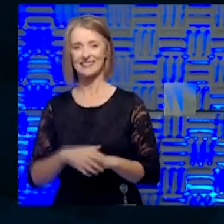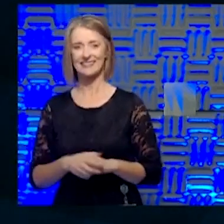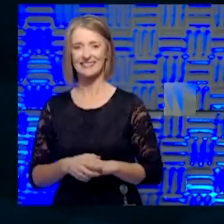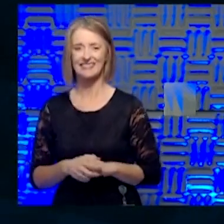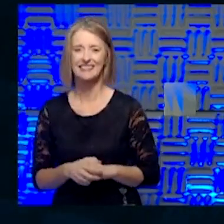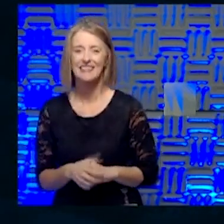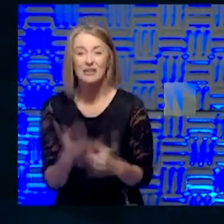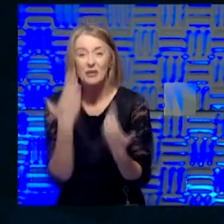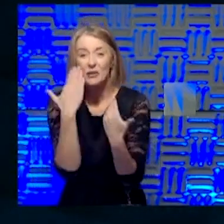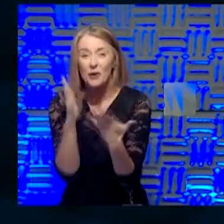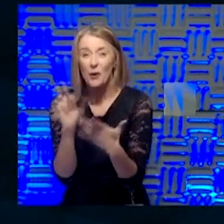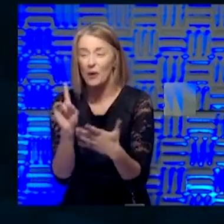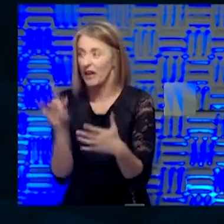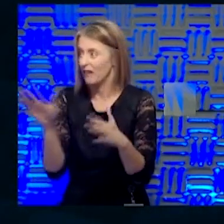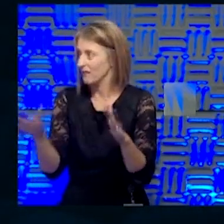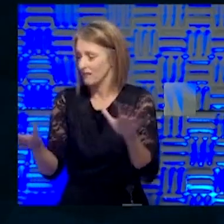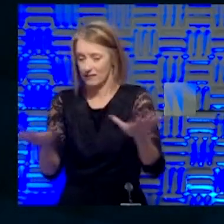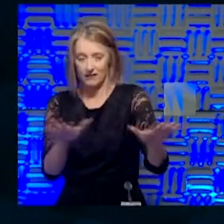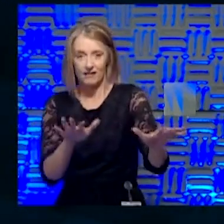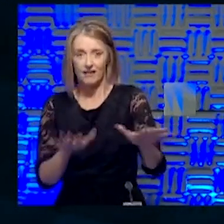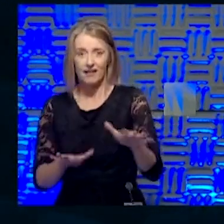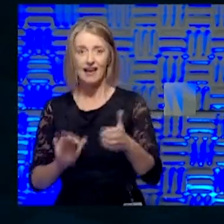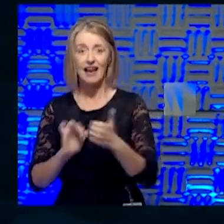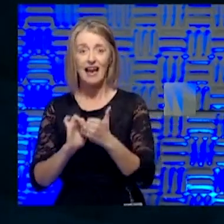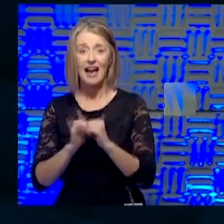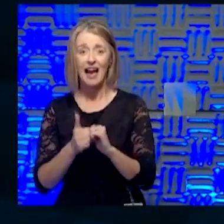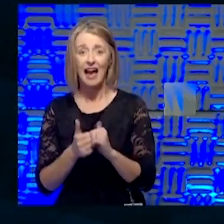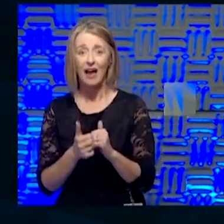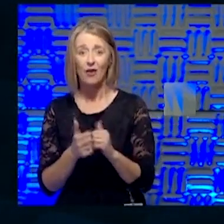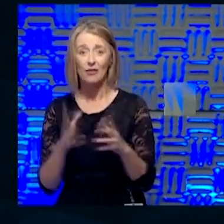because you don't know where it is. I think that's right.